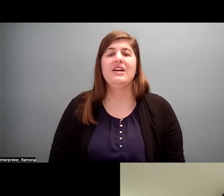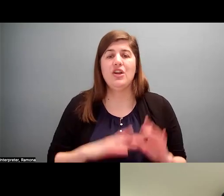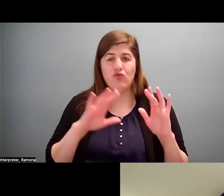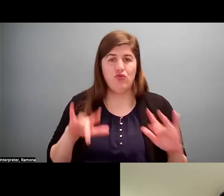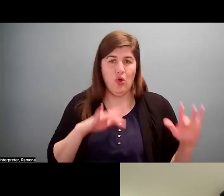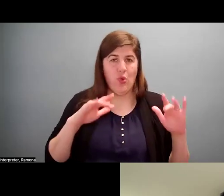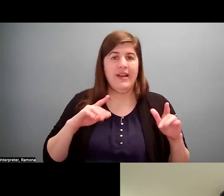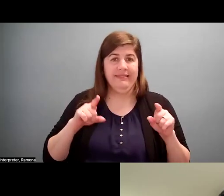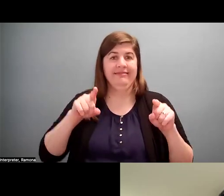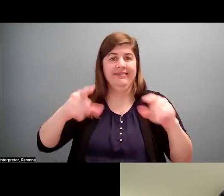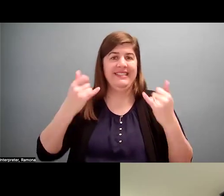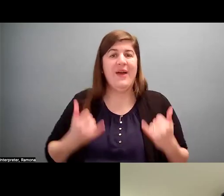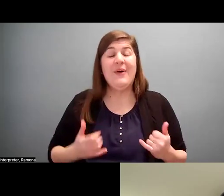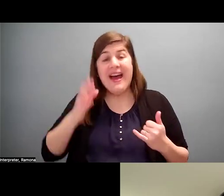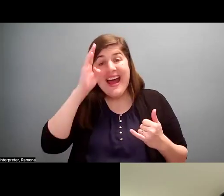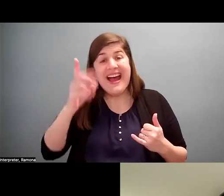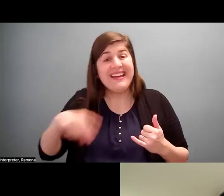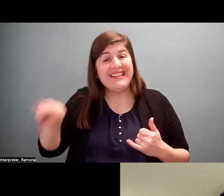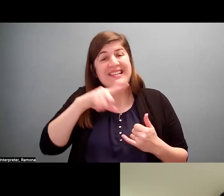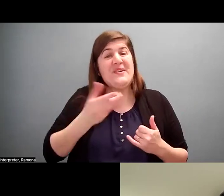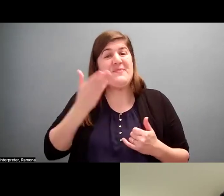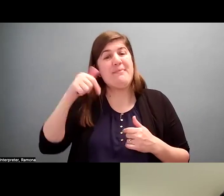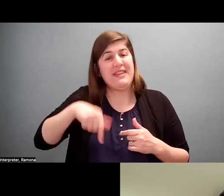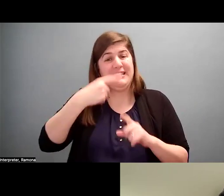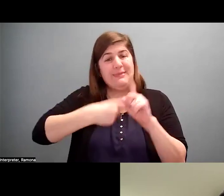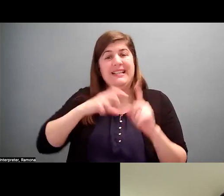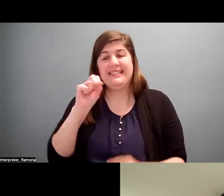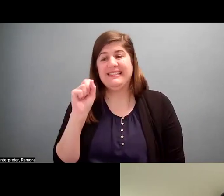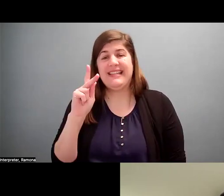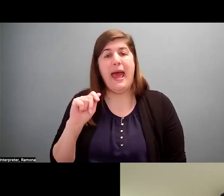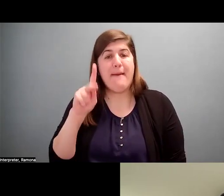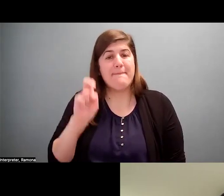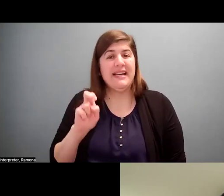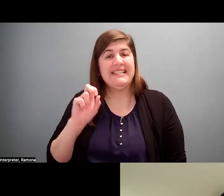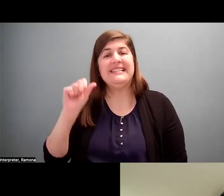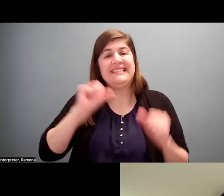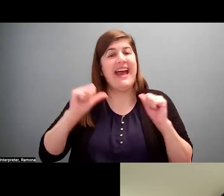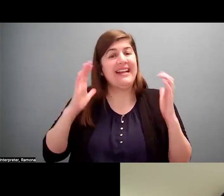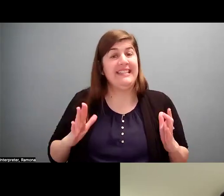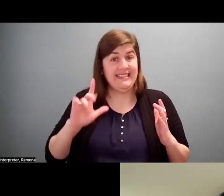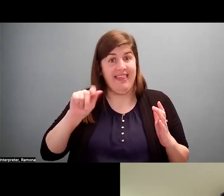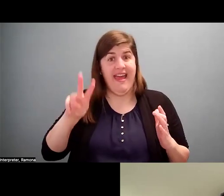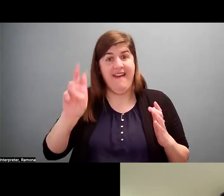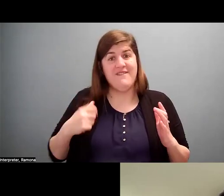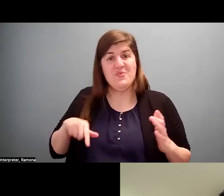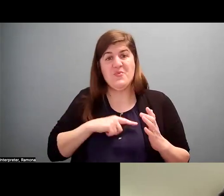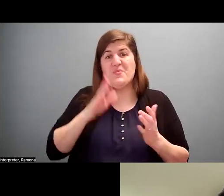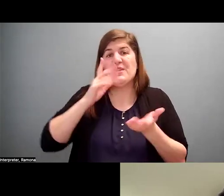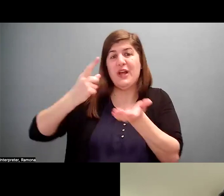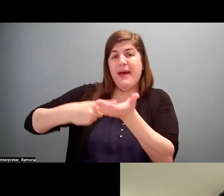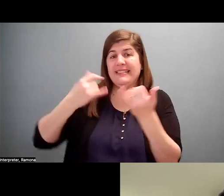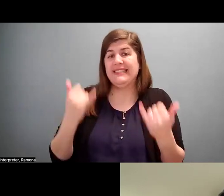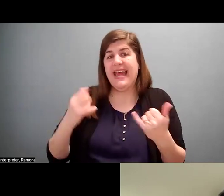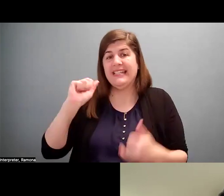All right. Hello, everyone. Welcome to this month's edition of Skype a Scientist Live. Today, we are going to be talking about